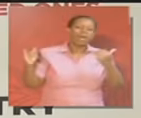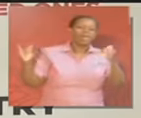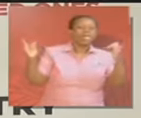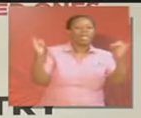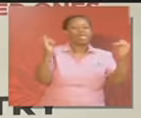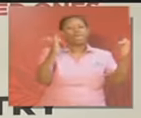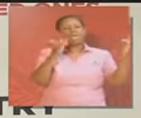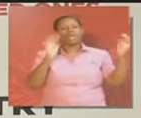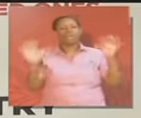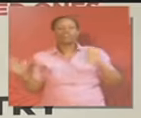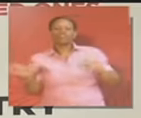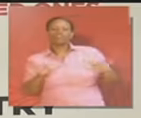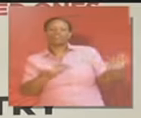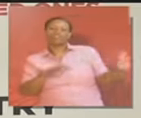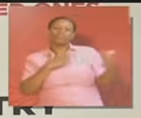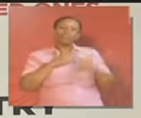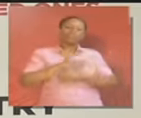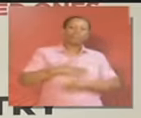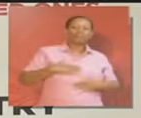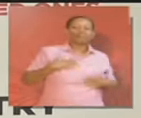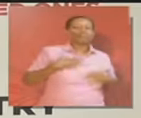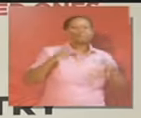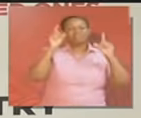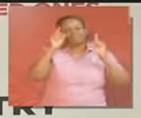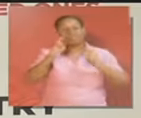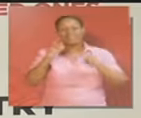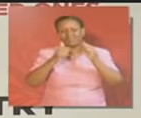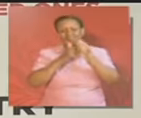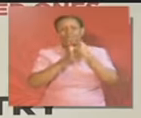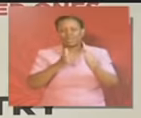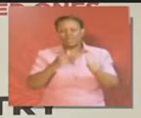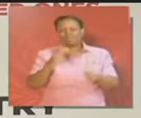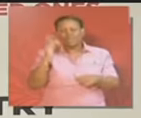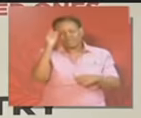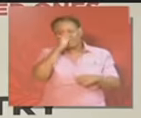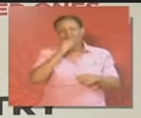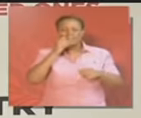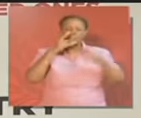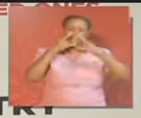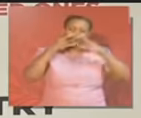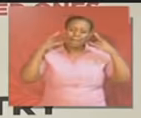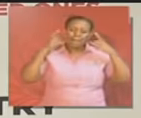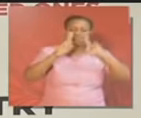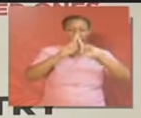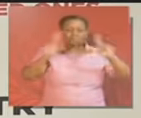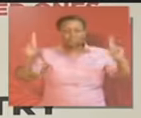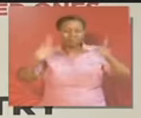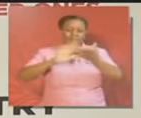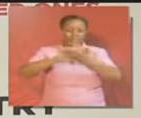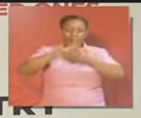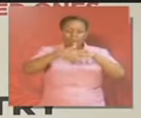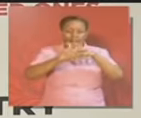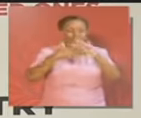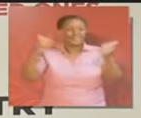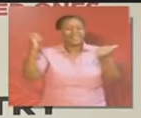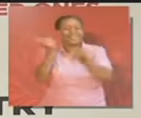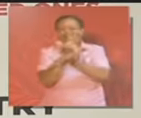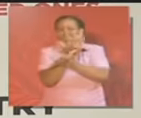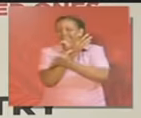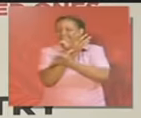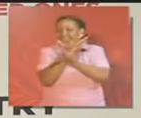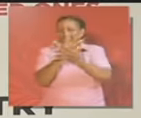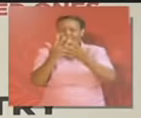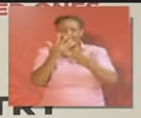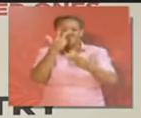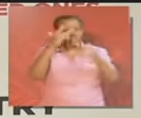Watch your distance, wear your mask, wash your hands, watchwords continue to be of relevance, continue to be of importance, even as we move forward with